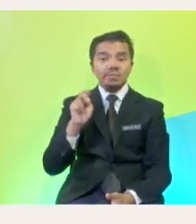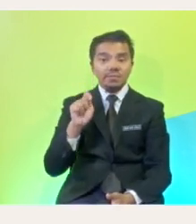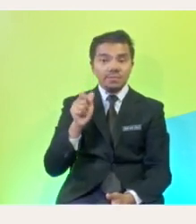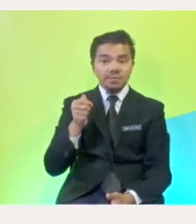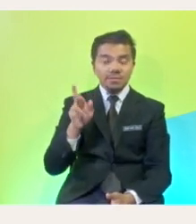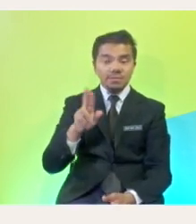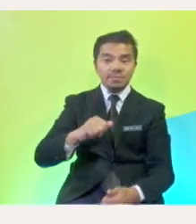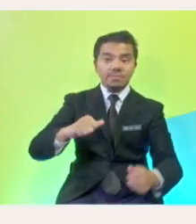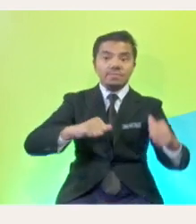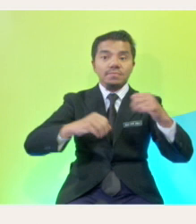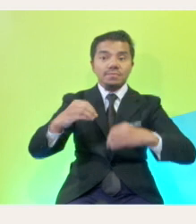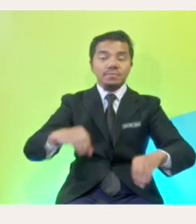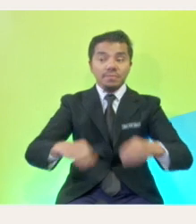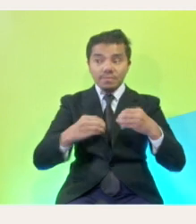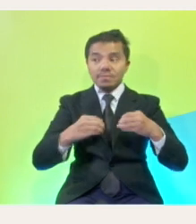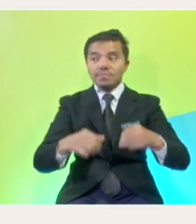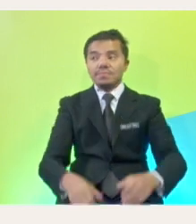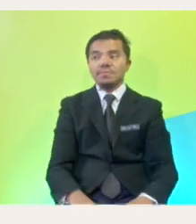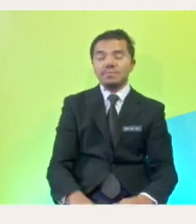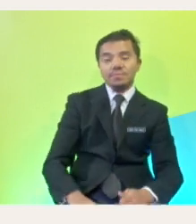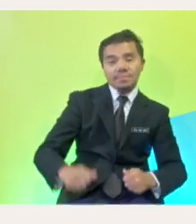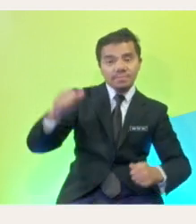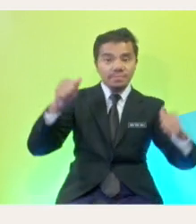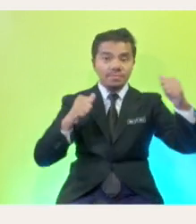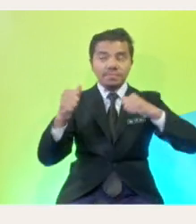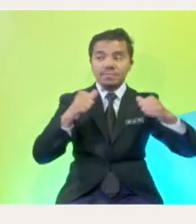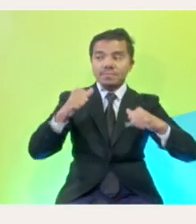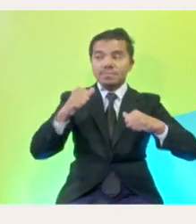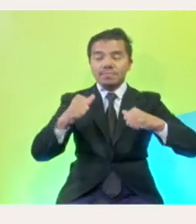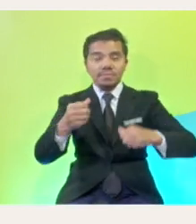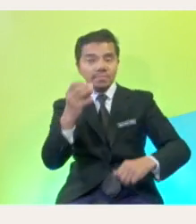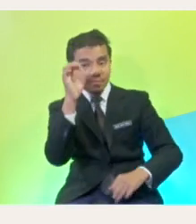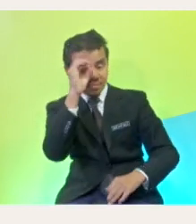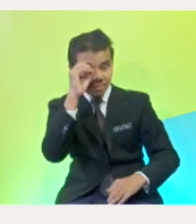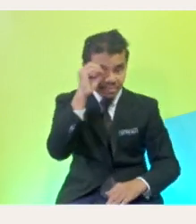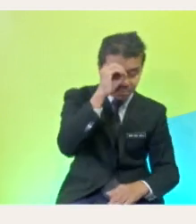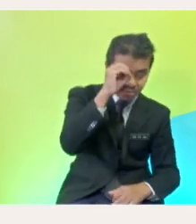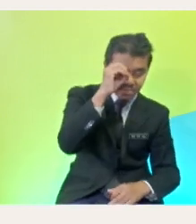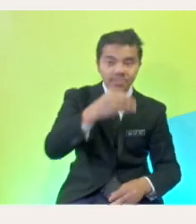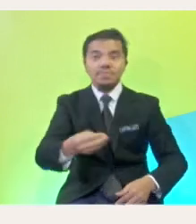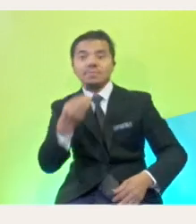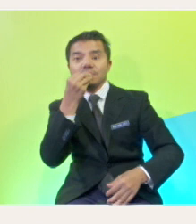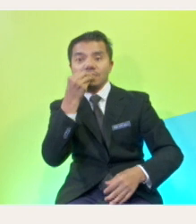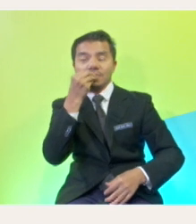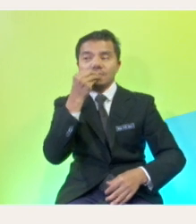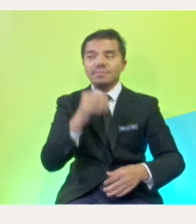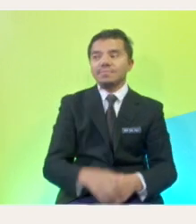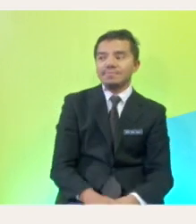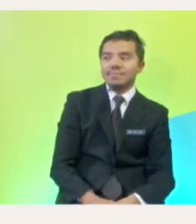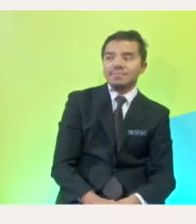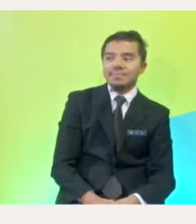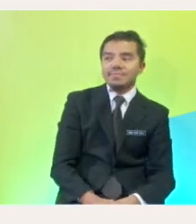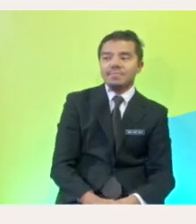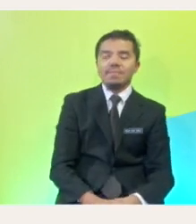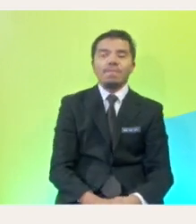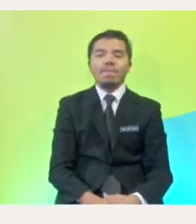Voluntary action means such as dancing, observing, eating. I see. And there are more. Okay. It's just an